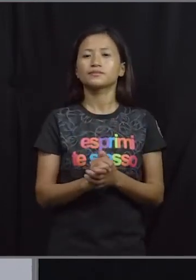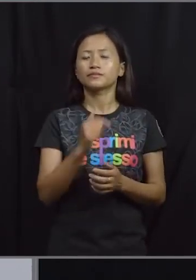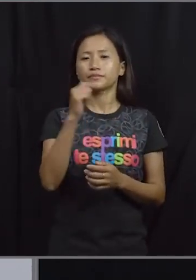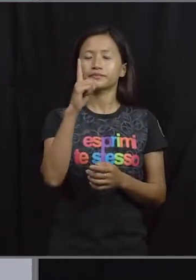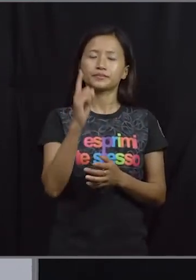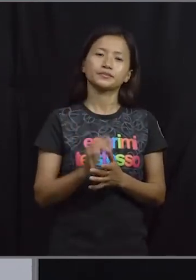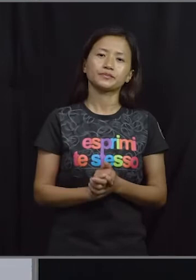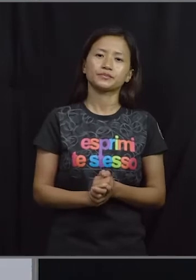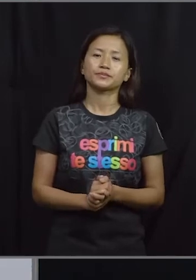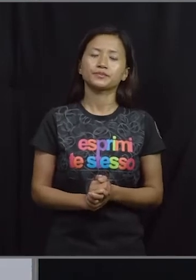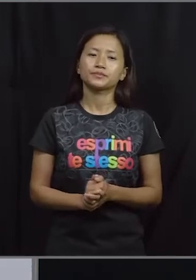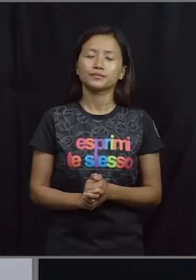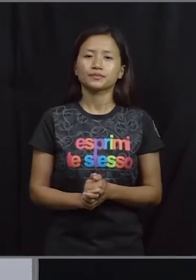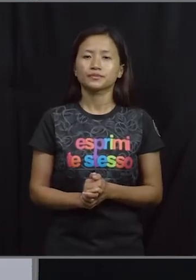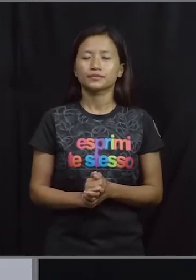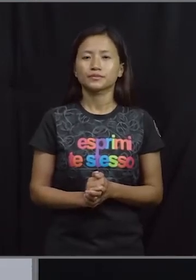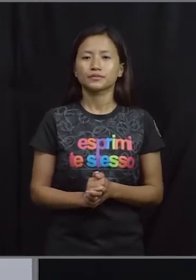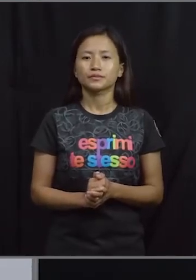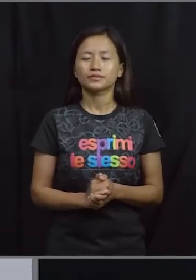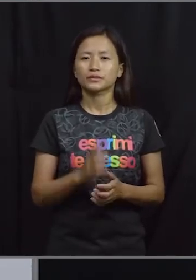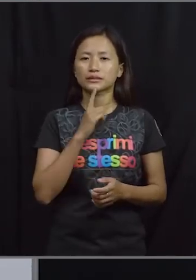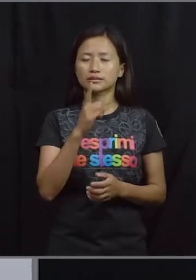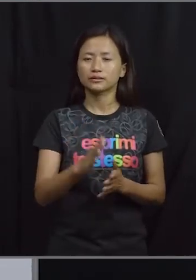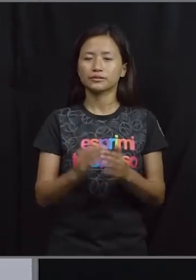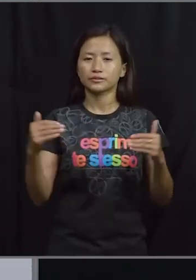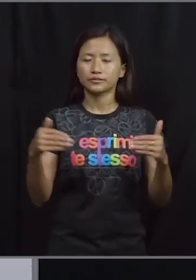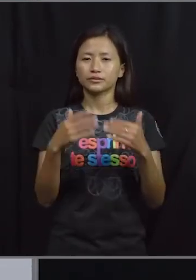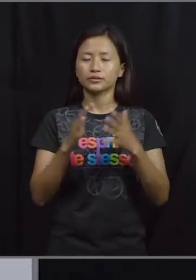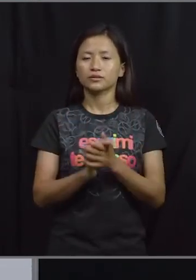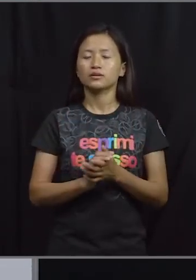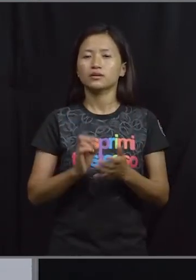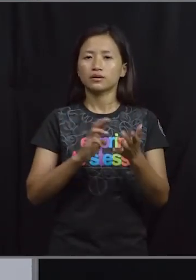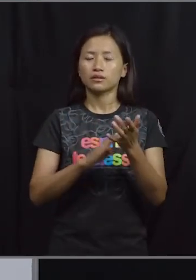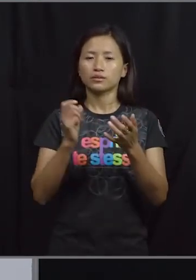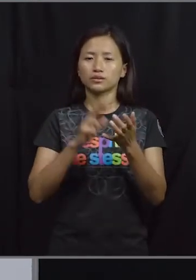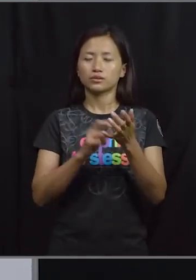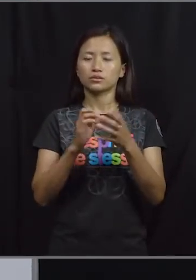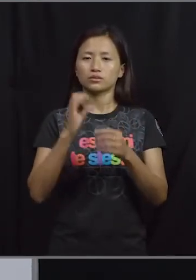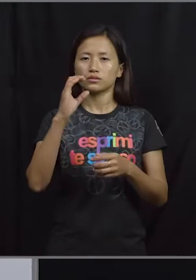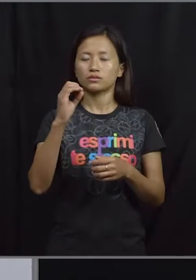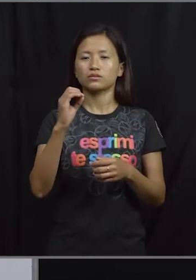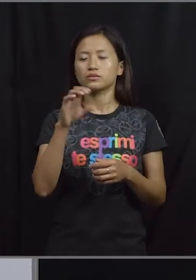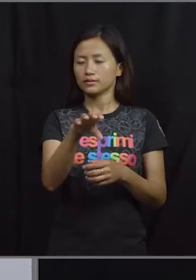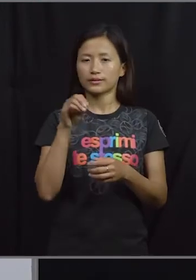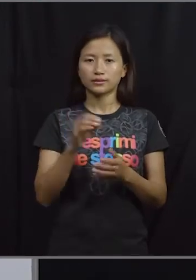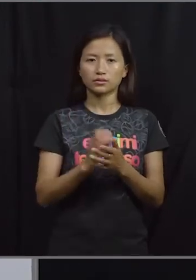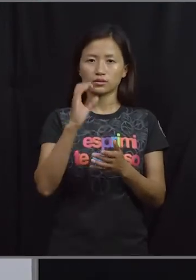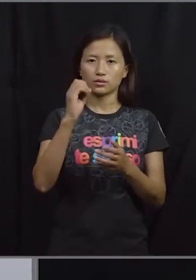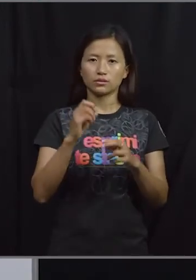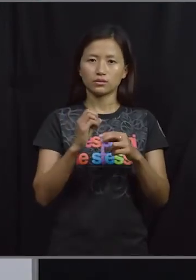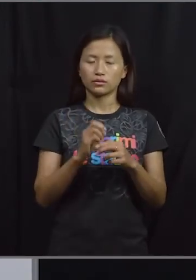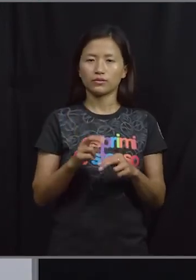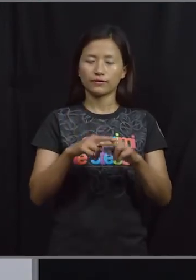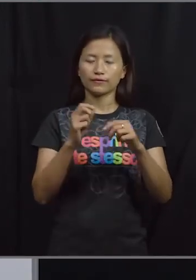-1. Yeah, so we introduce signs in front of the minors to get the cofactors.